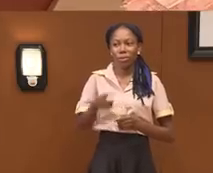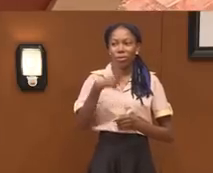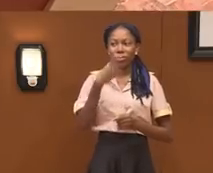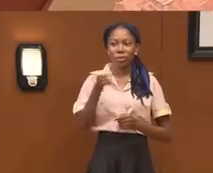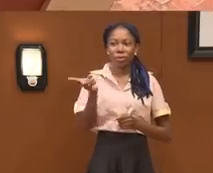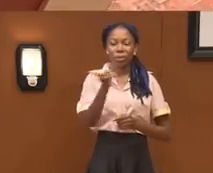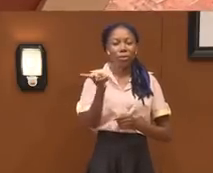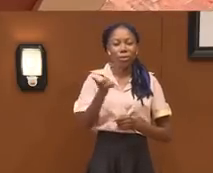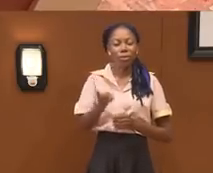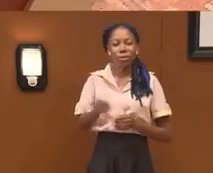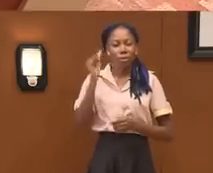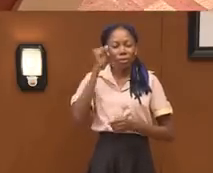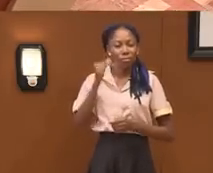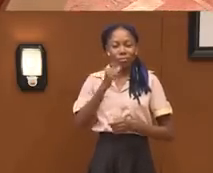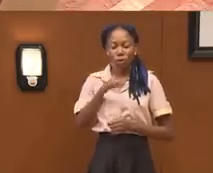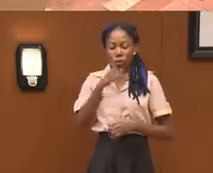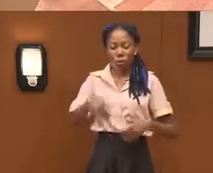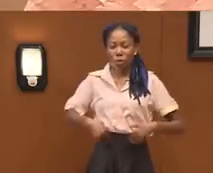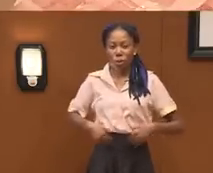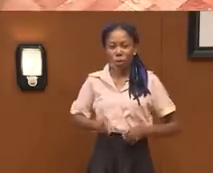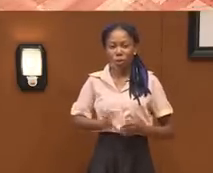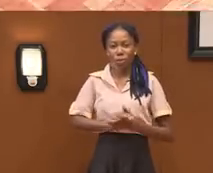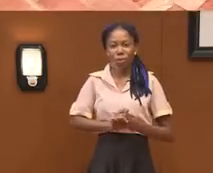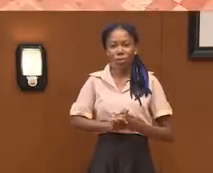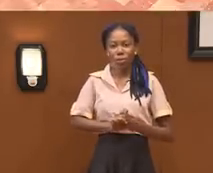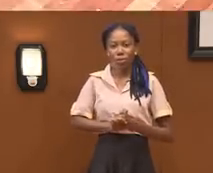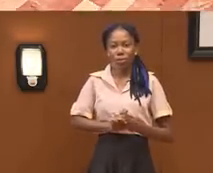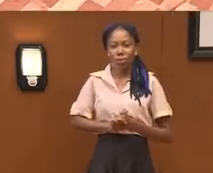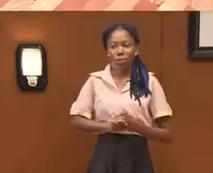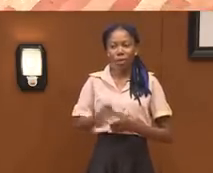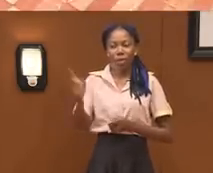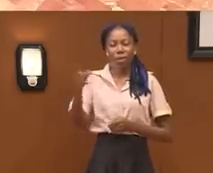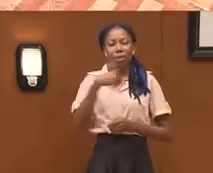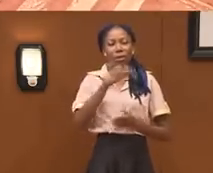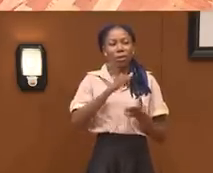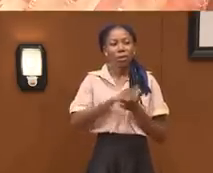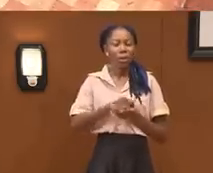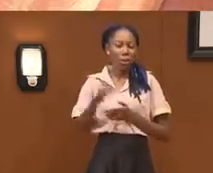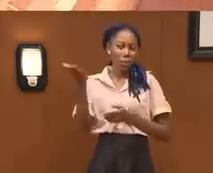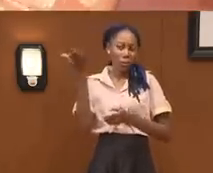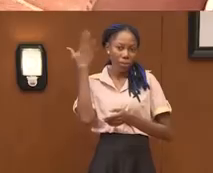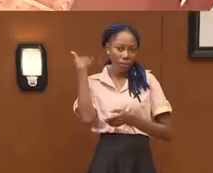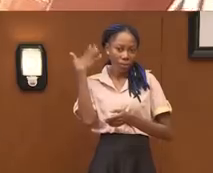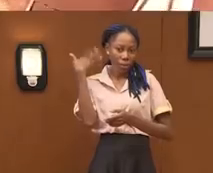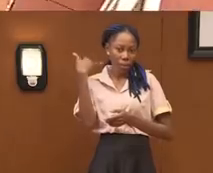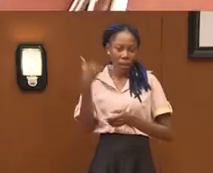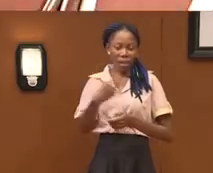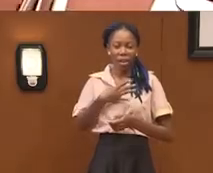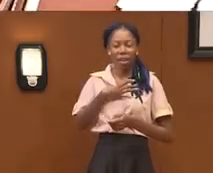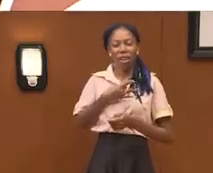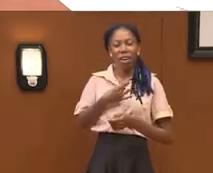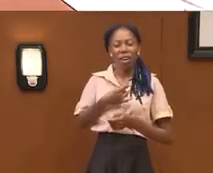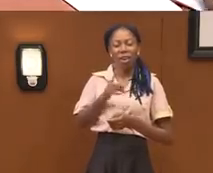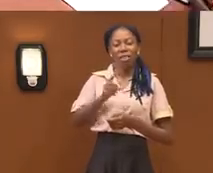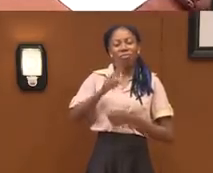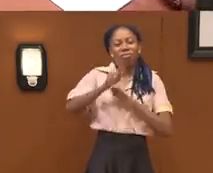before the court. I'm sorry that in a year, 365 days,